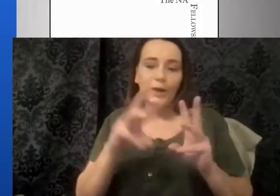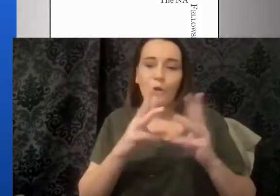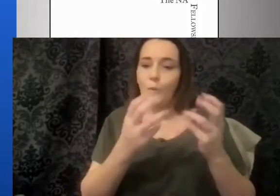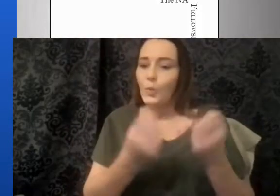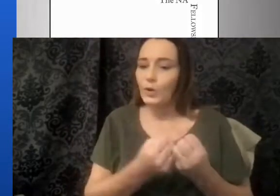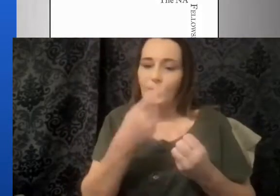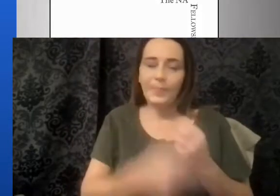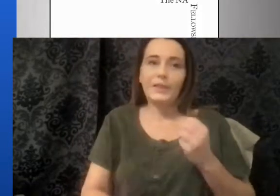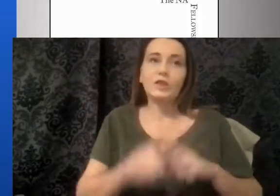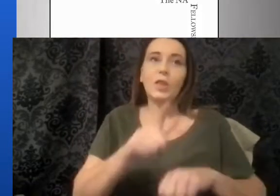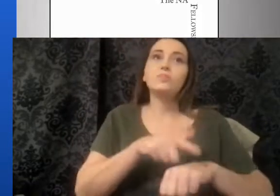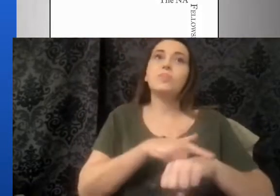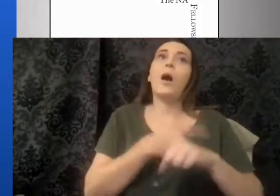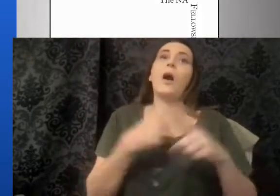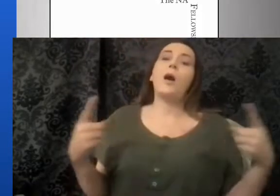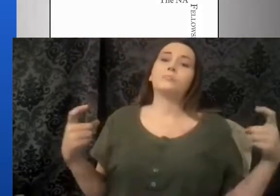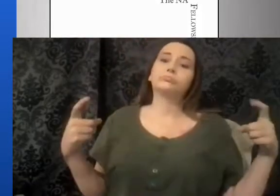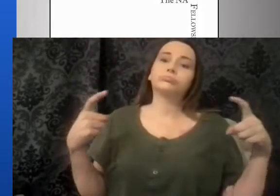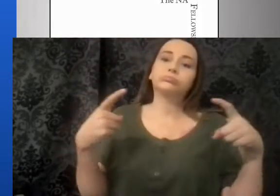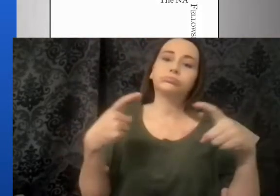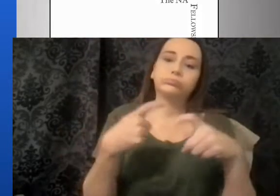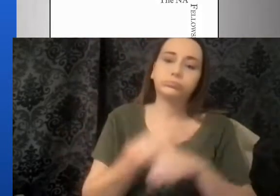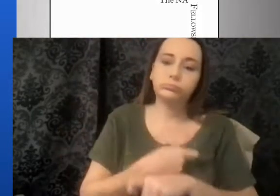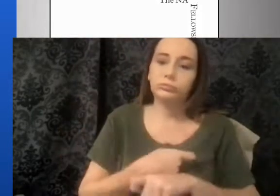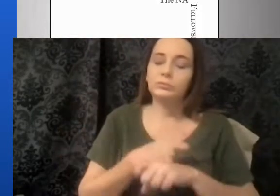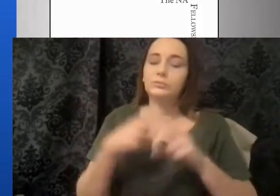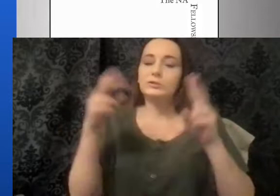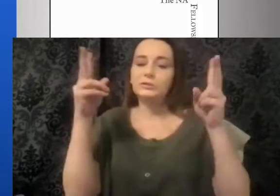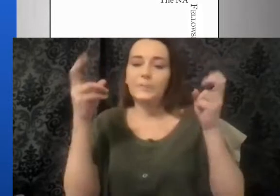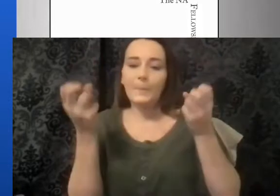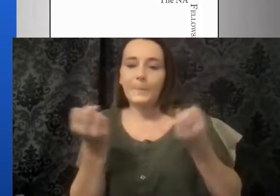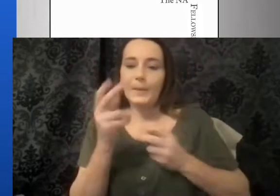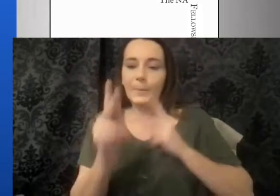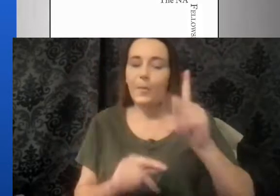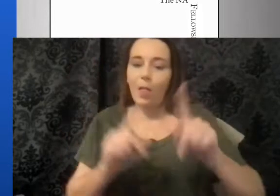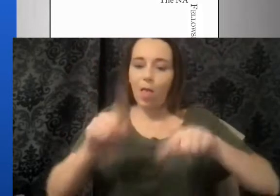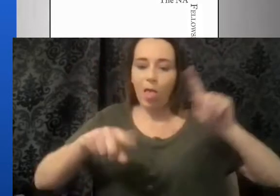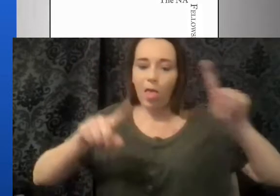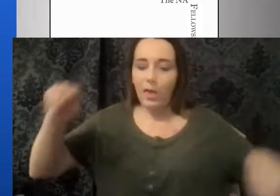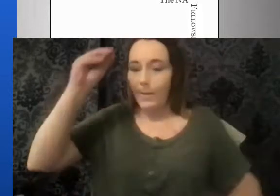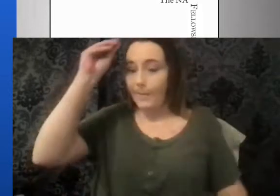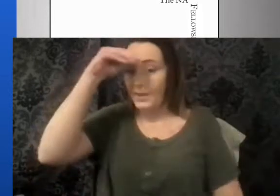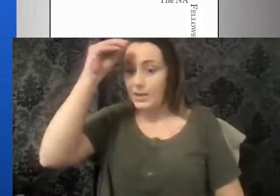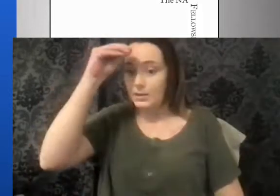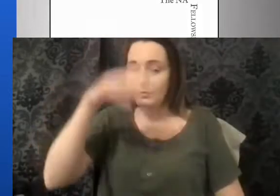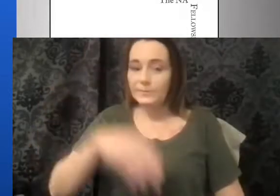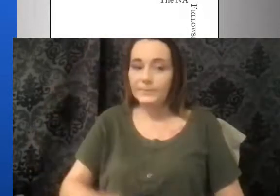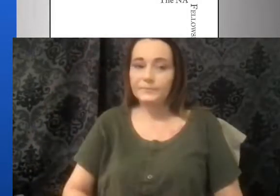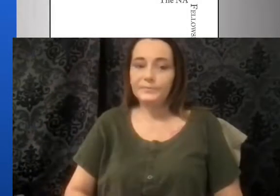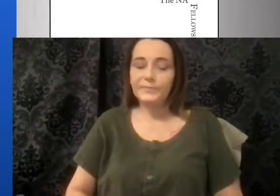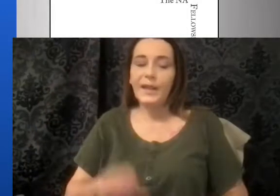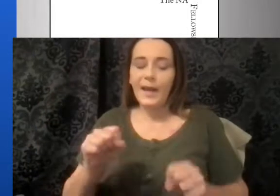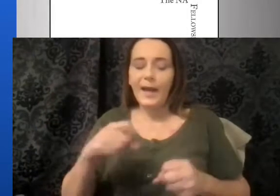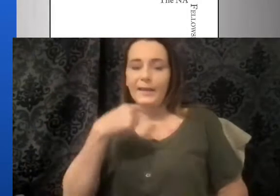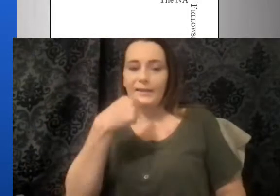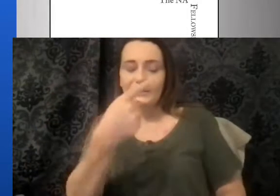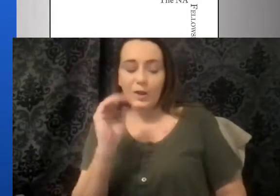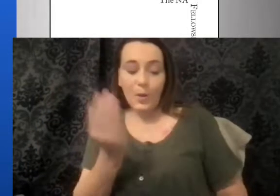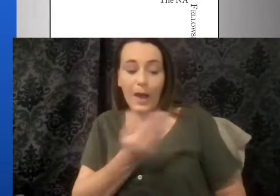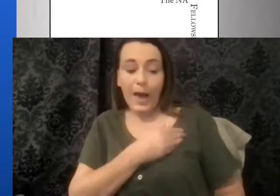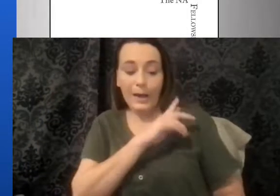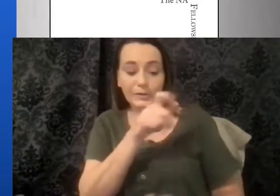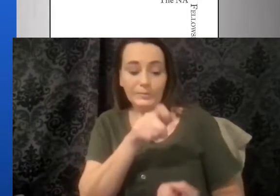and complicated subject, which many people have varying opinions on. But all I can tell you is about our particular